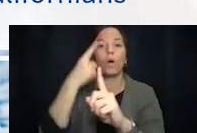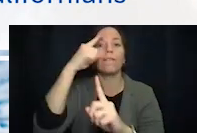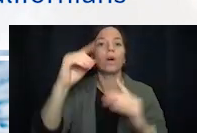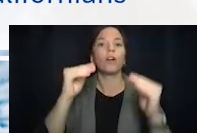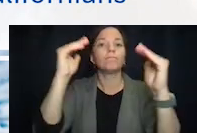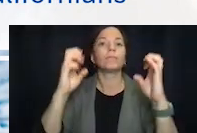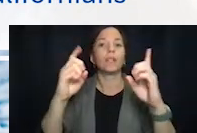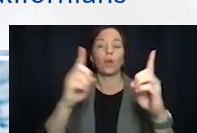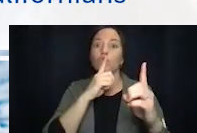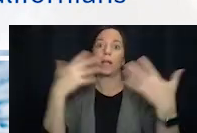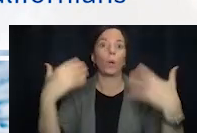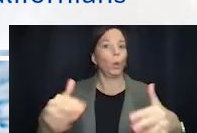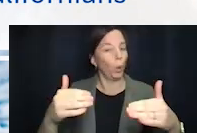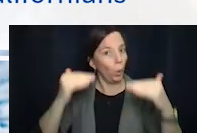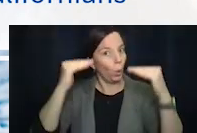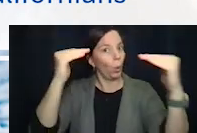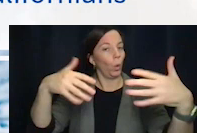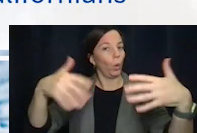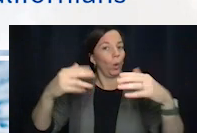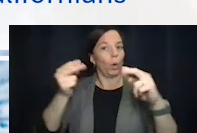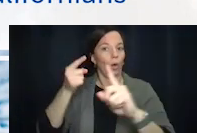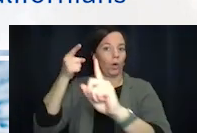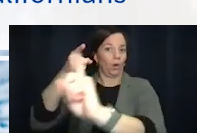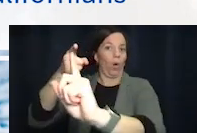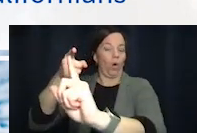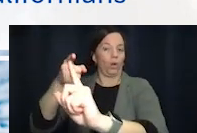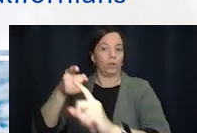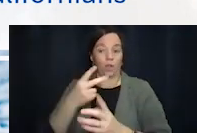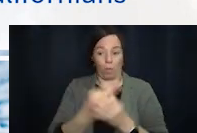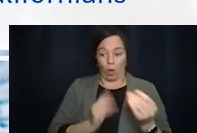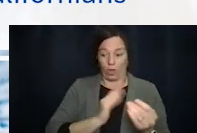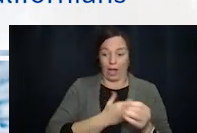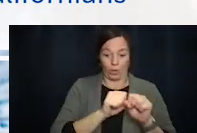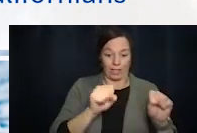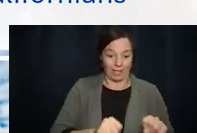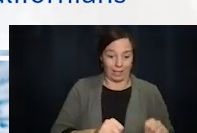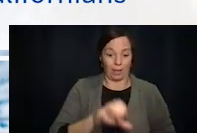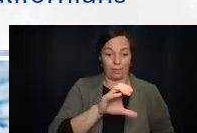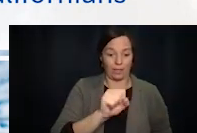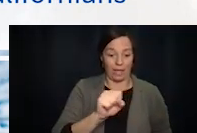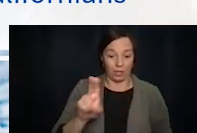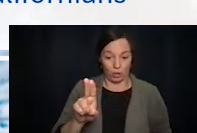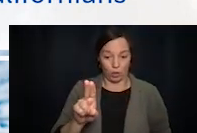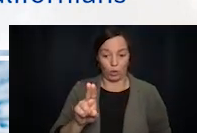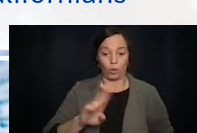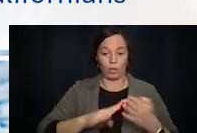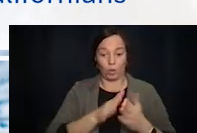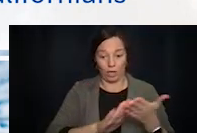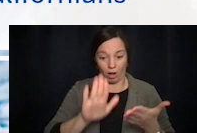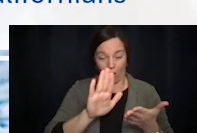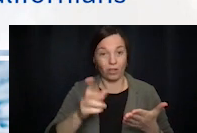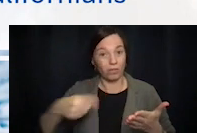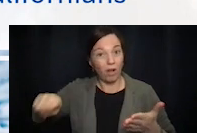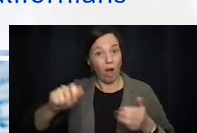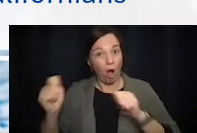and audacious goals. And both our system, the community college system, CSU and UC have all agreed to